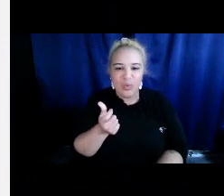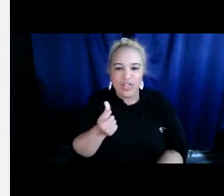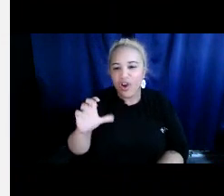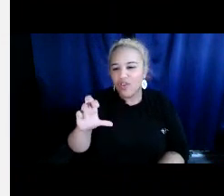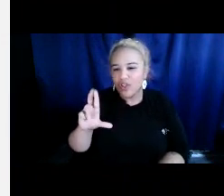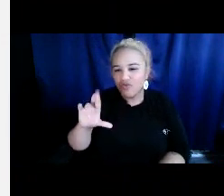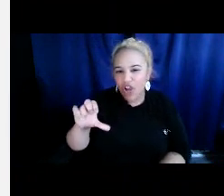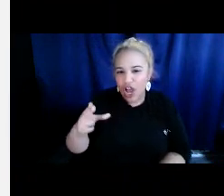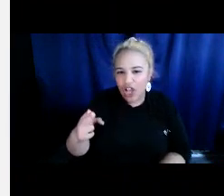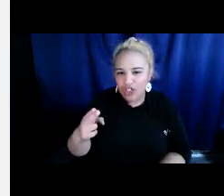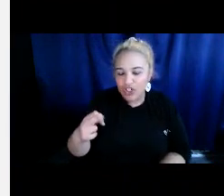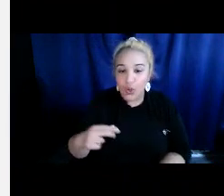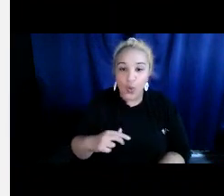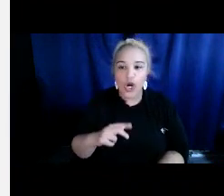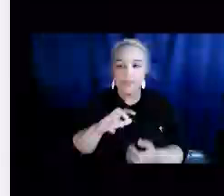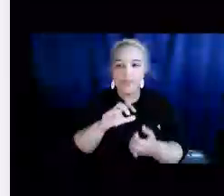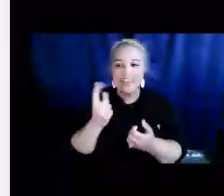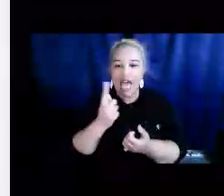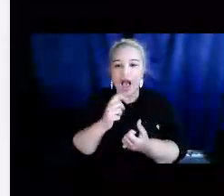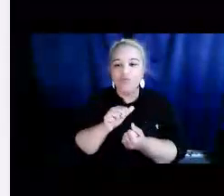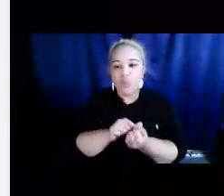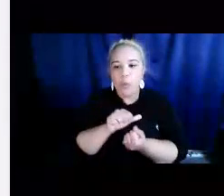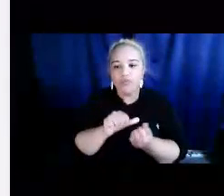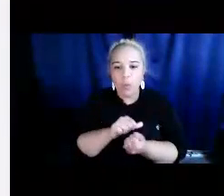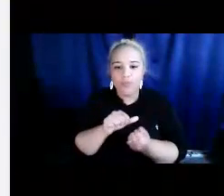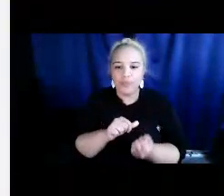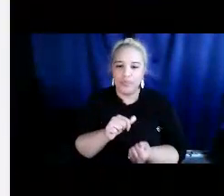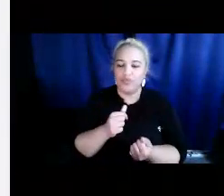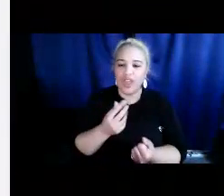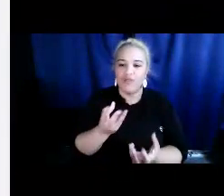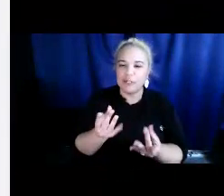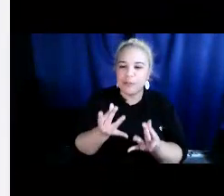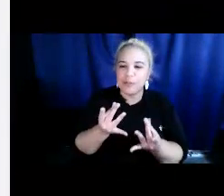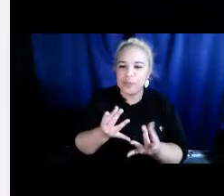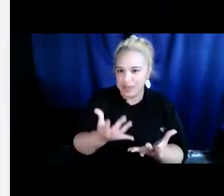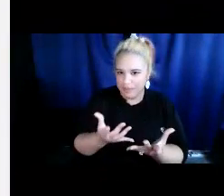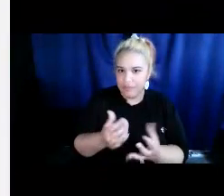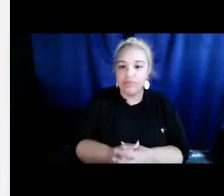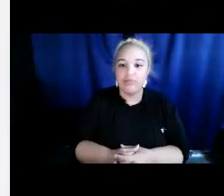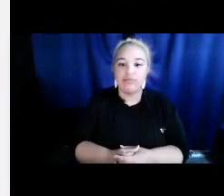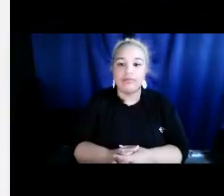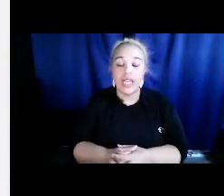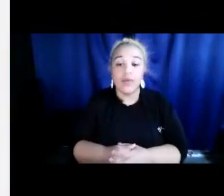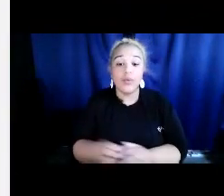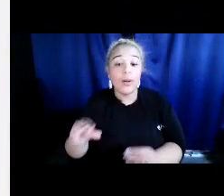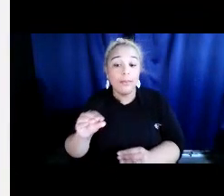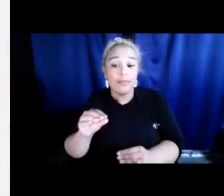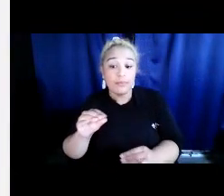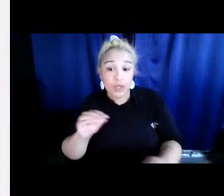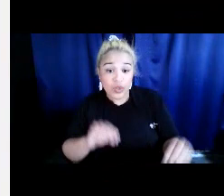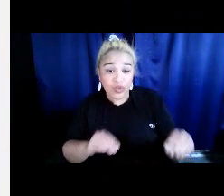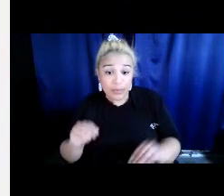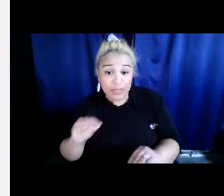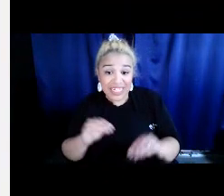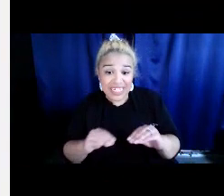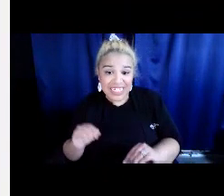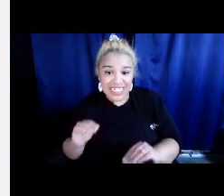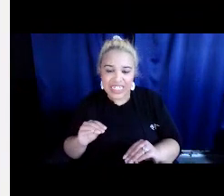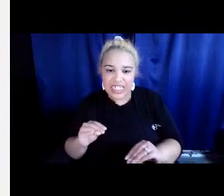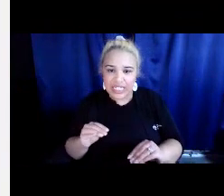And then lastly, movement and orientation. With movement, and changes in body position, this can create